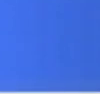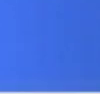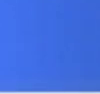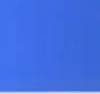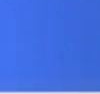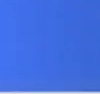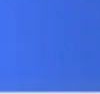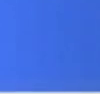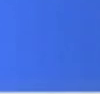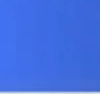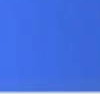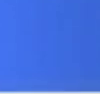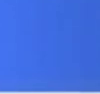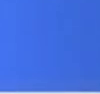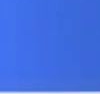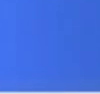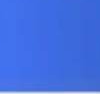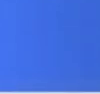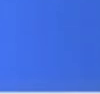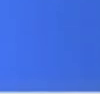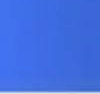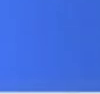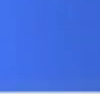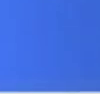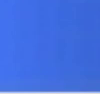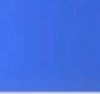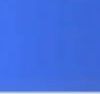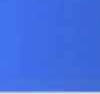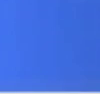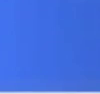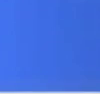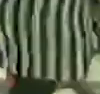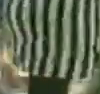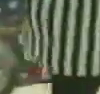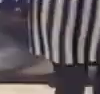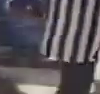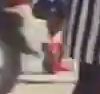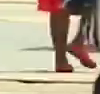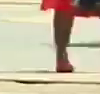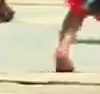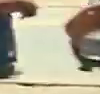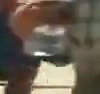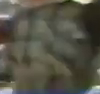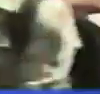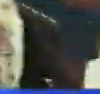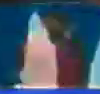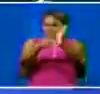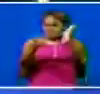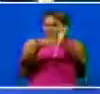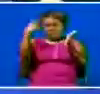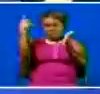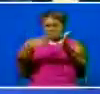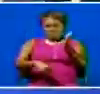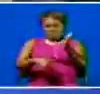from Ethics and Anti-Corruption Commission, as well as a KRA PIN. The problem is,